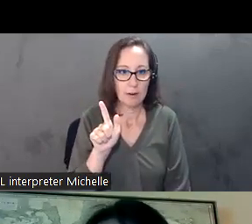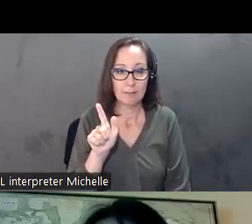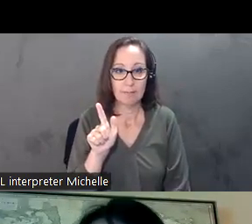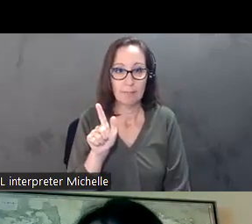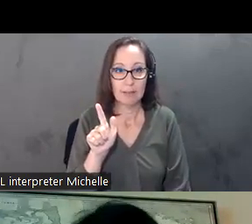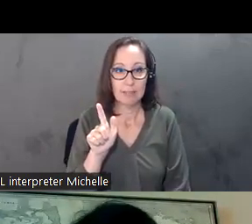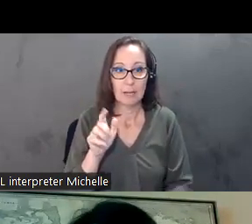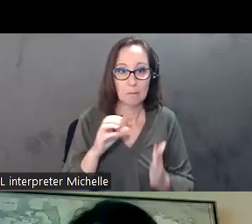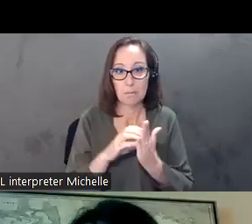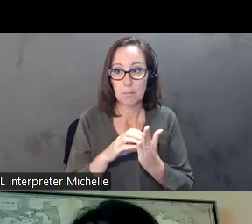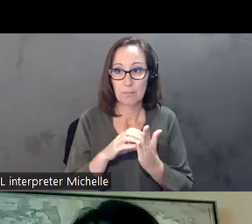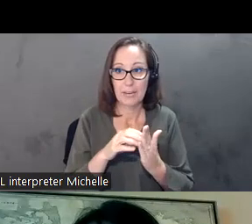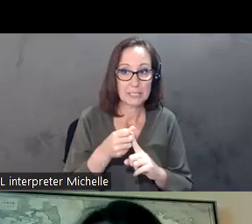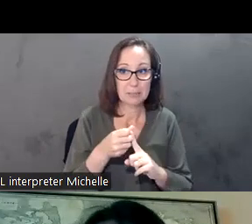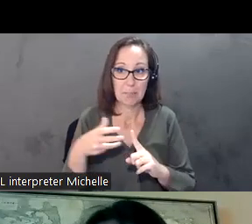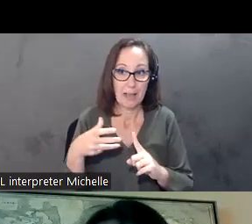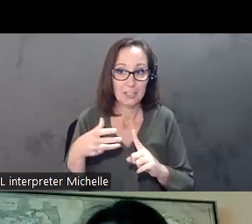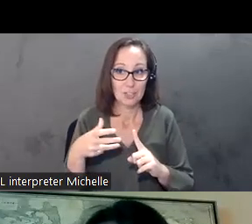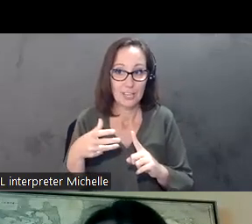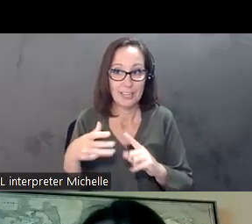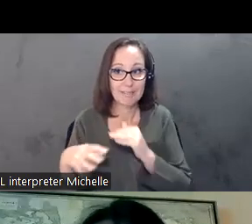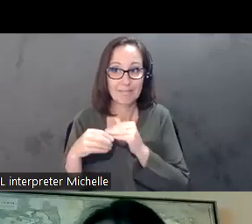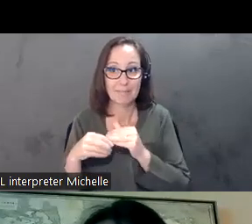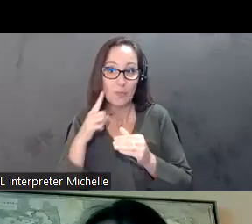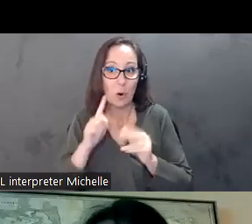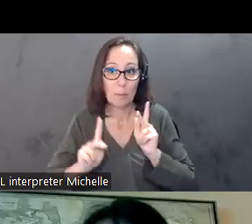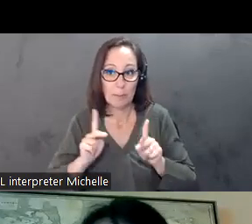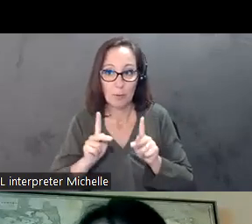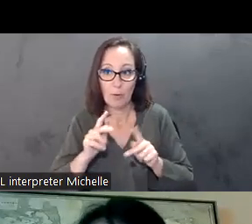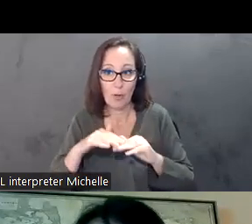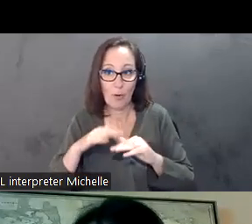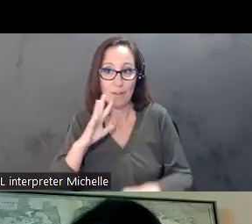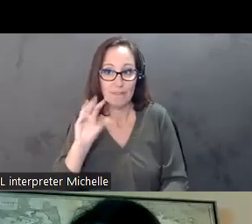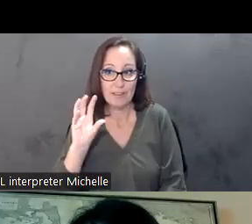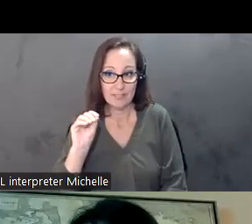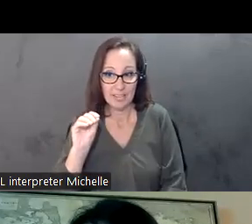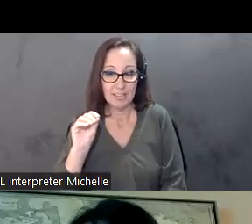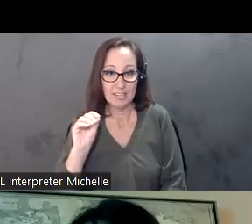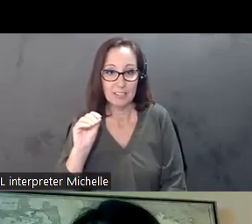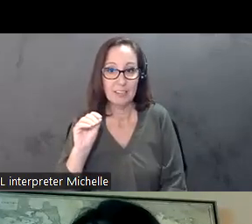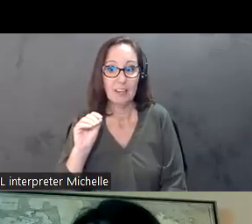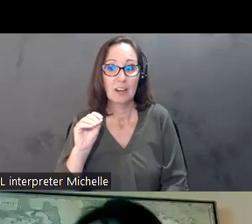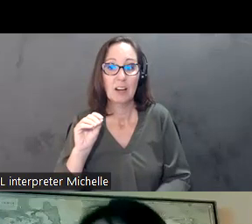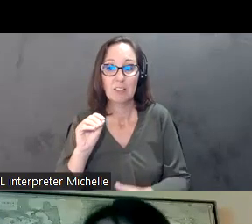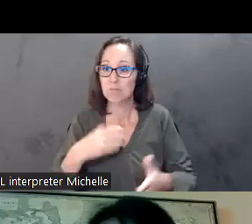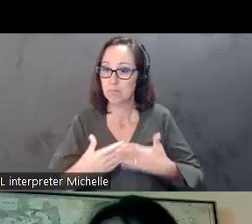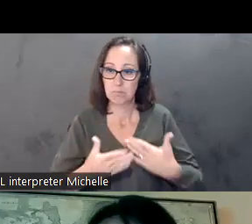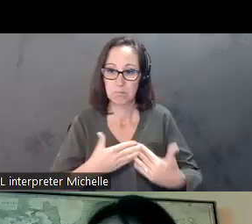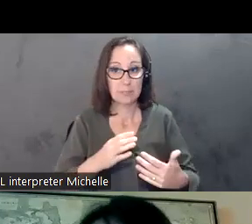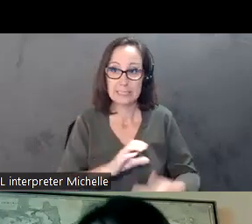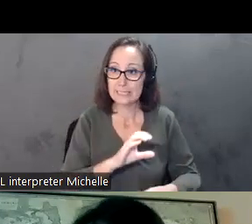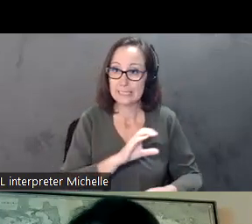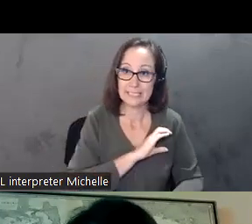exciting expansion to our individuals over 50 years of age and older, regardless of citizenship